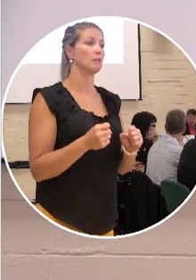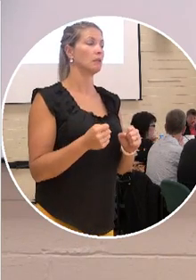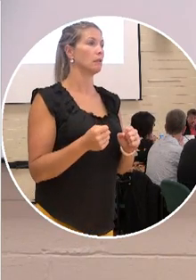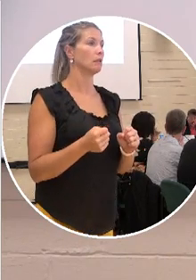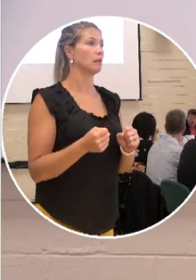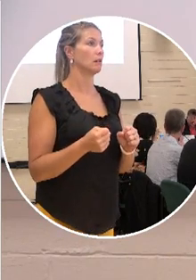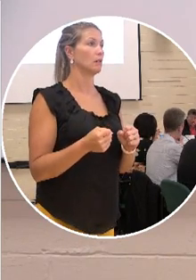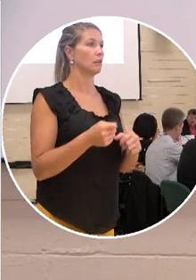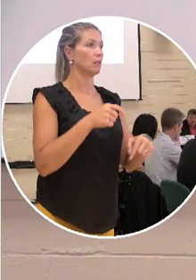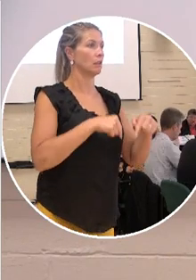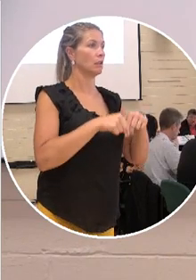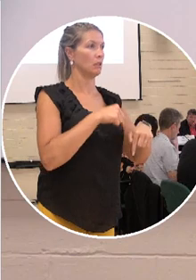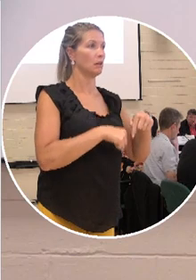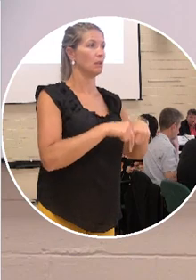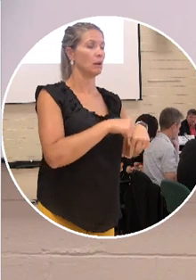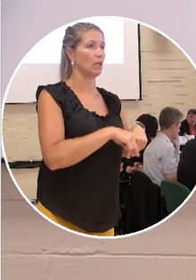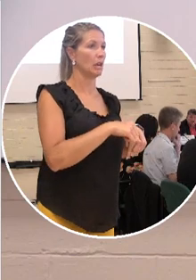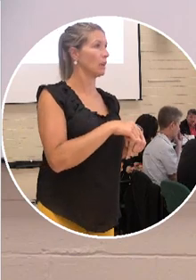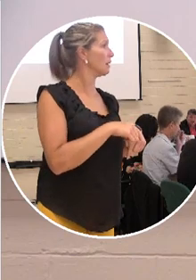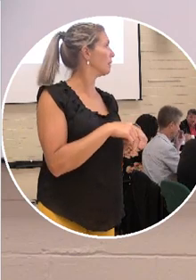Okay. All right.